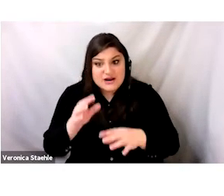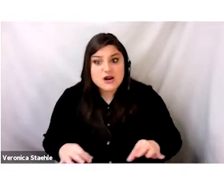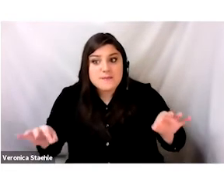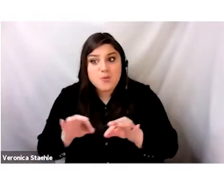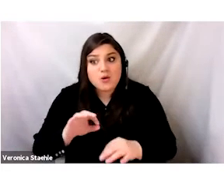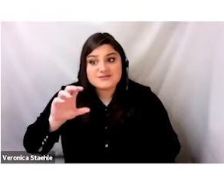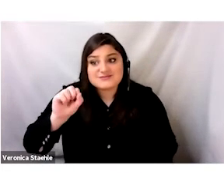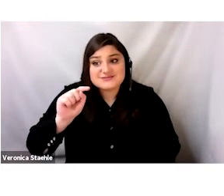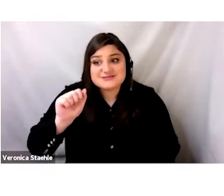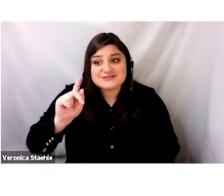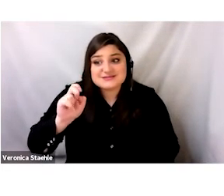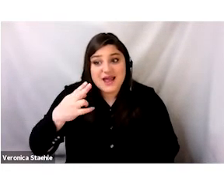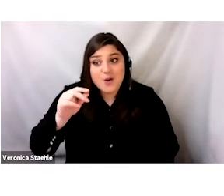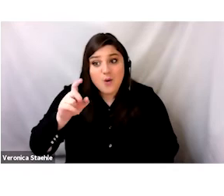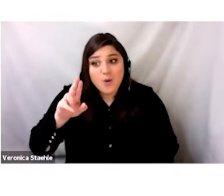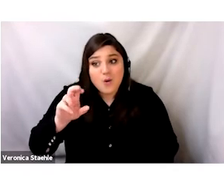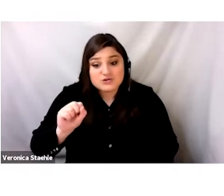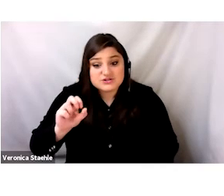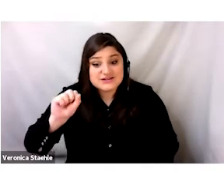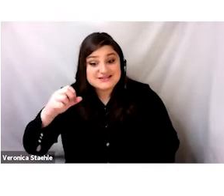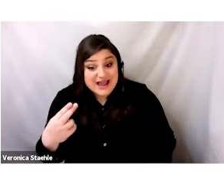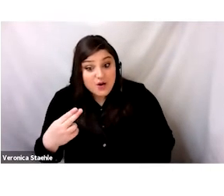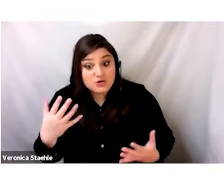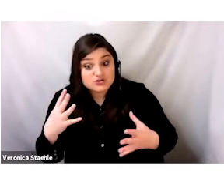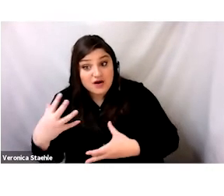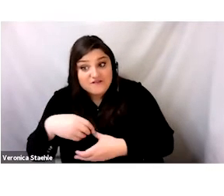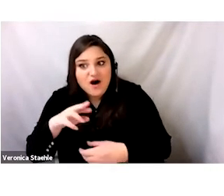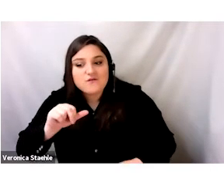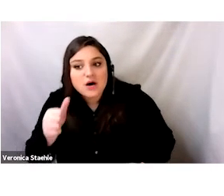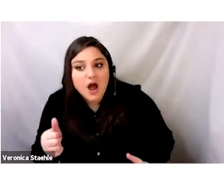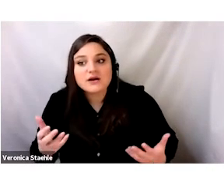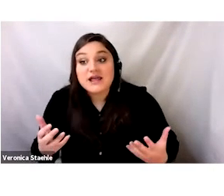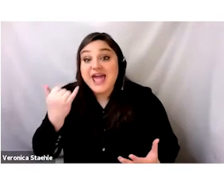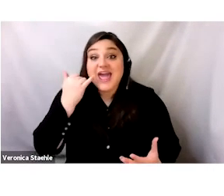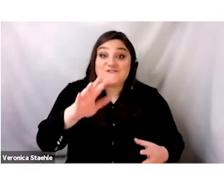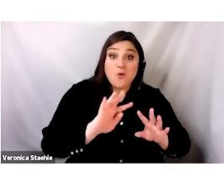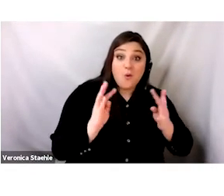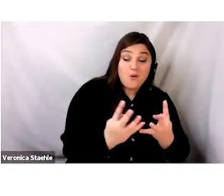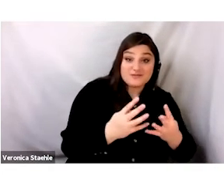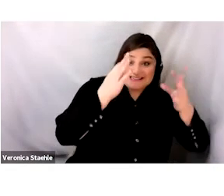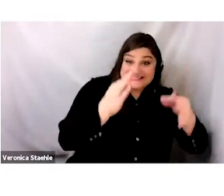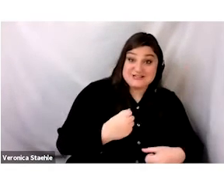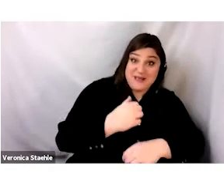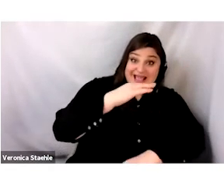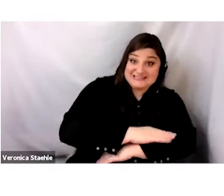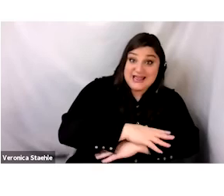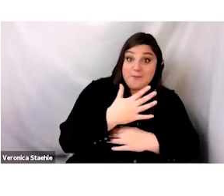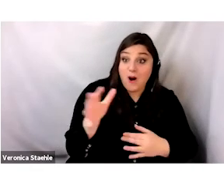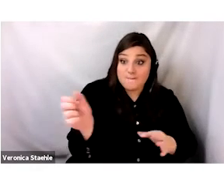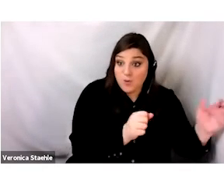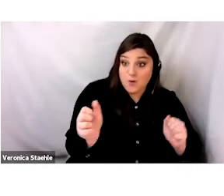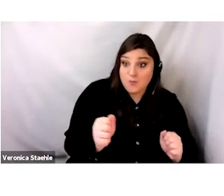diverse co-creators, then the ideation process would already include diverse stakeholders. How do ideas build on